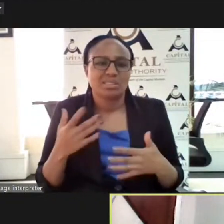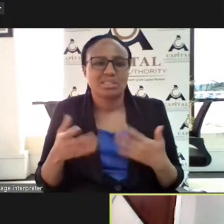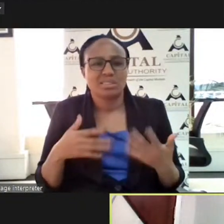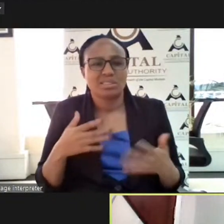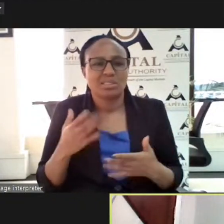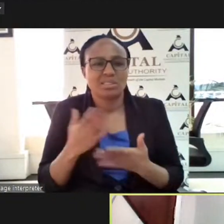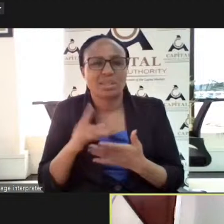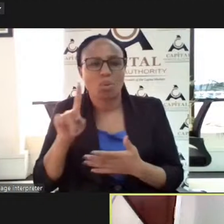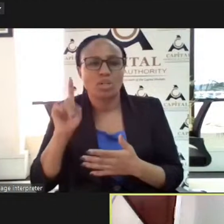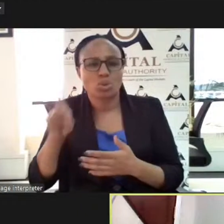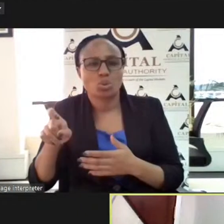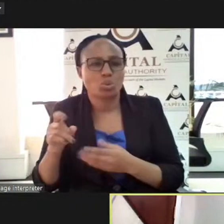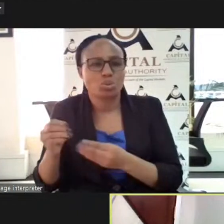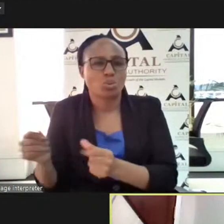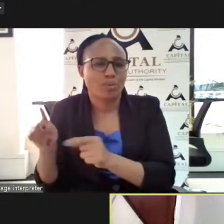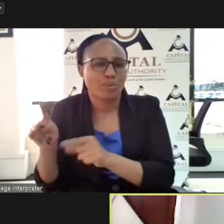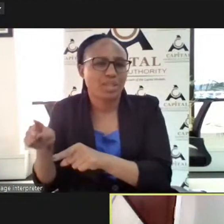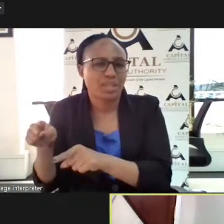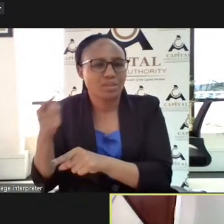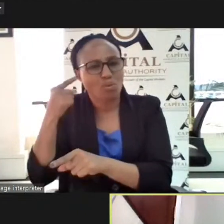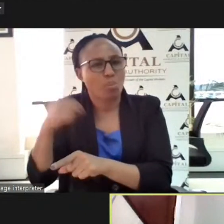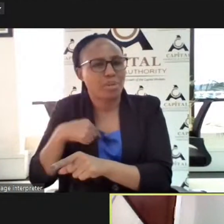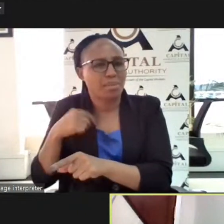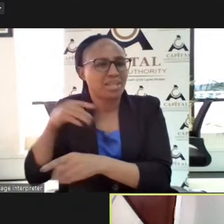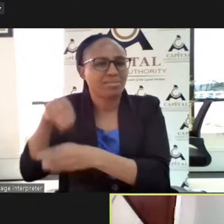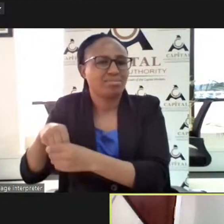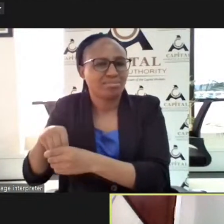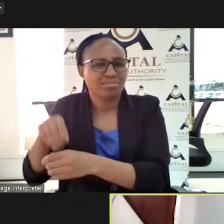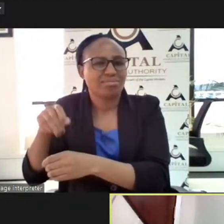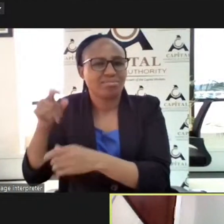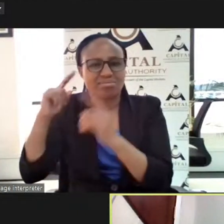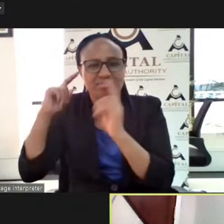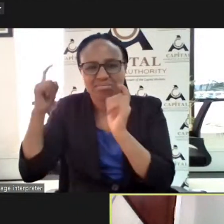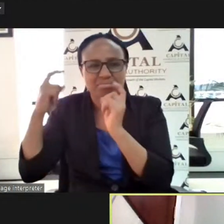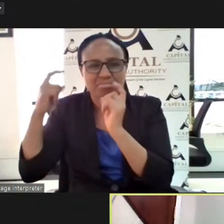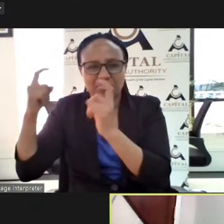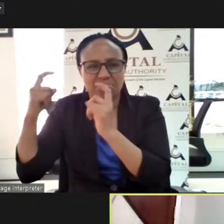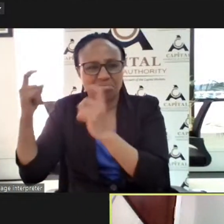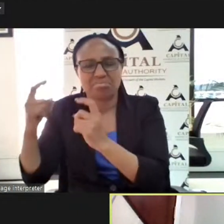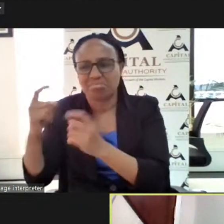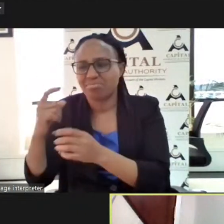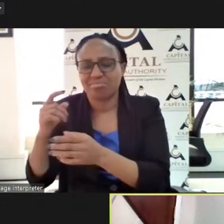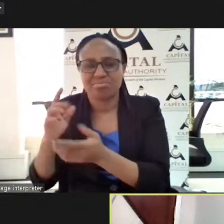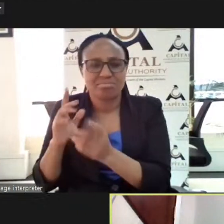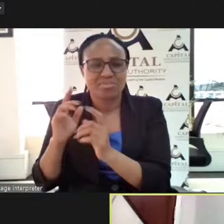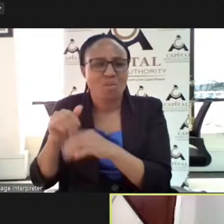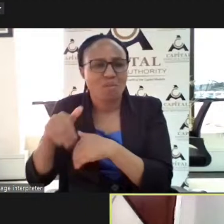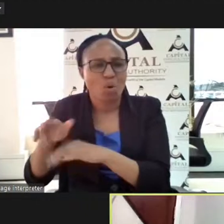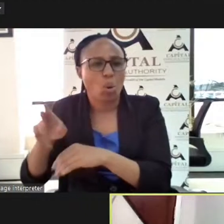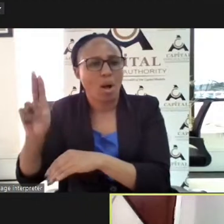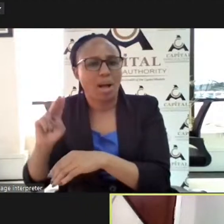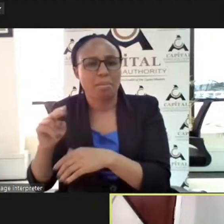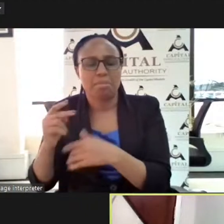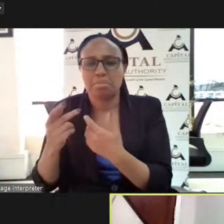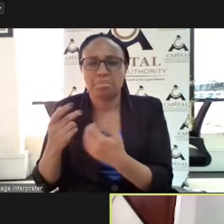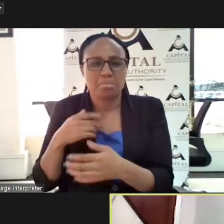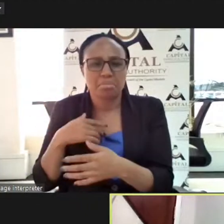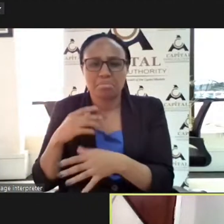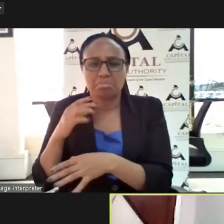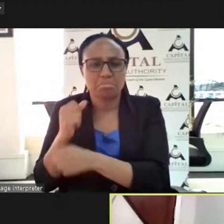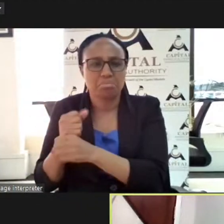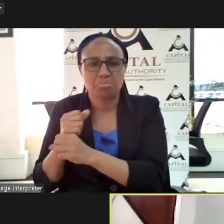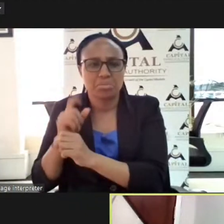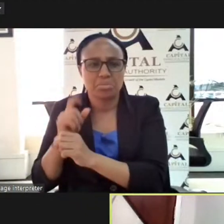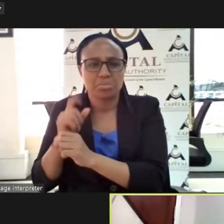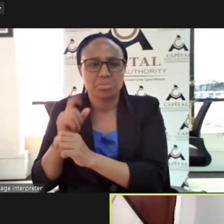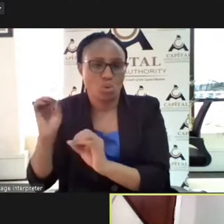should be handling this for me. I don't want to go through the hassle of, following up and getting the details done. And then there are others